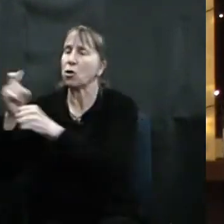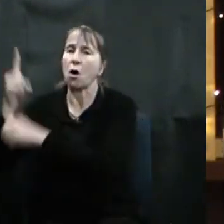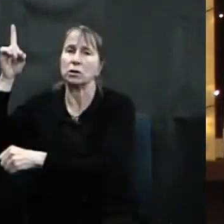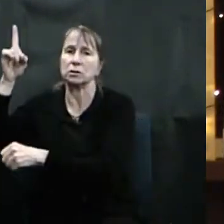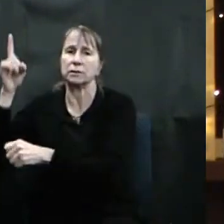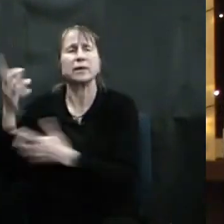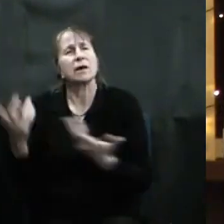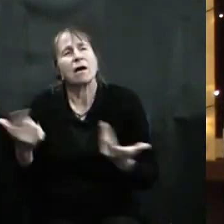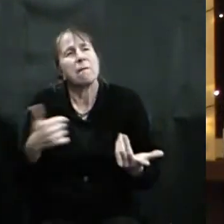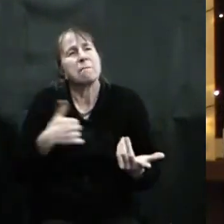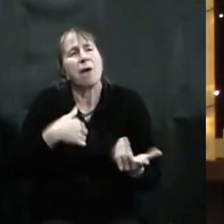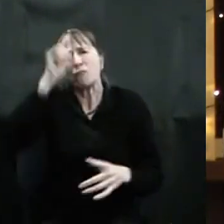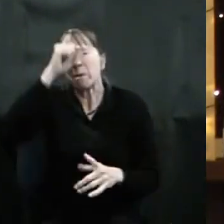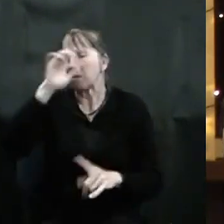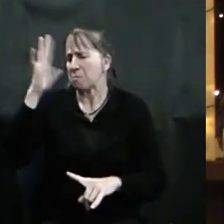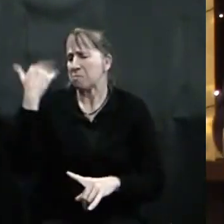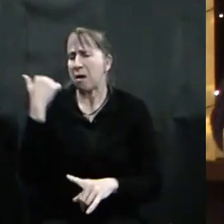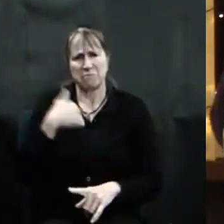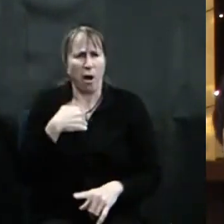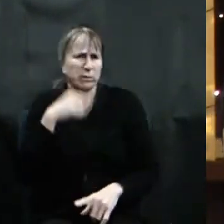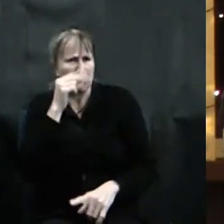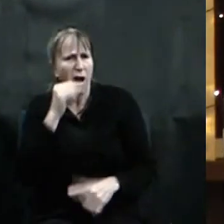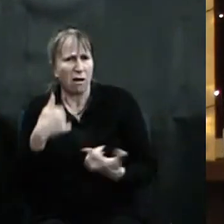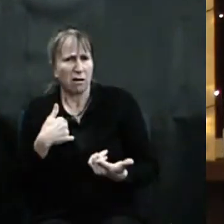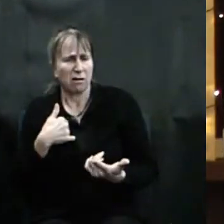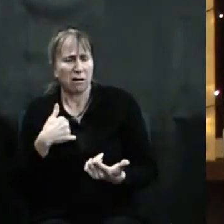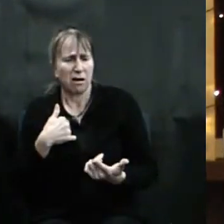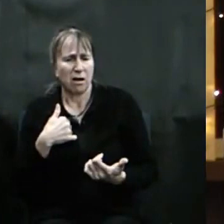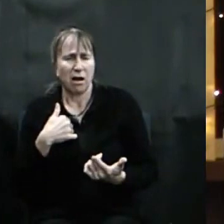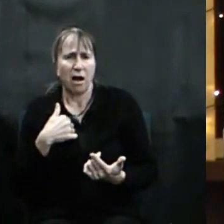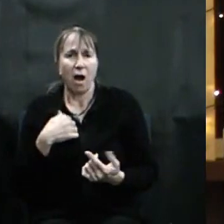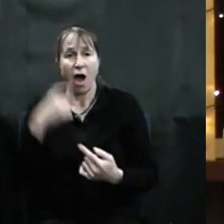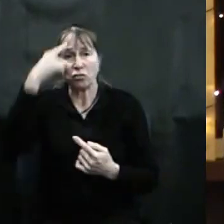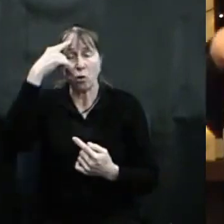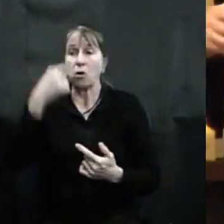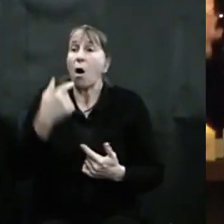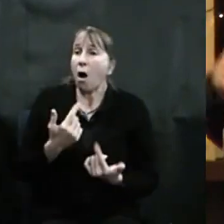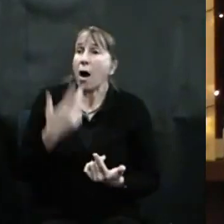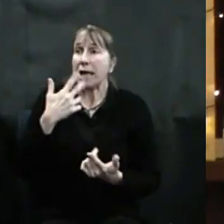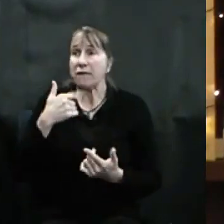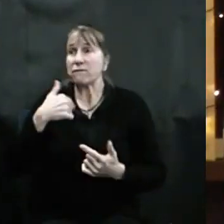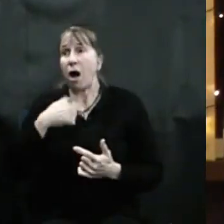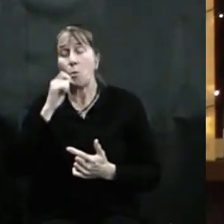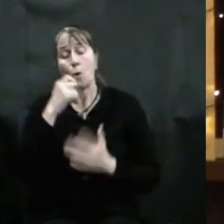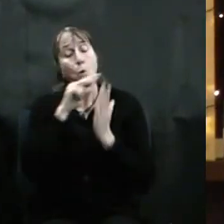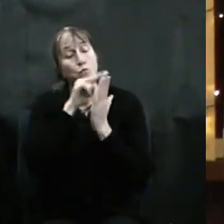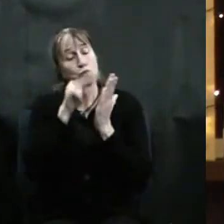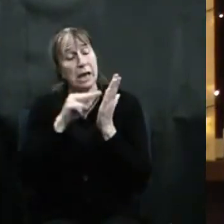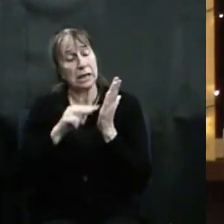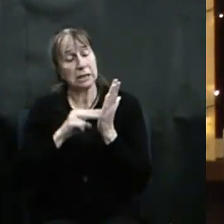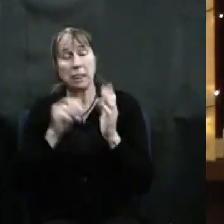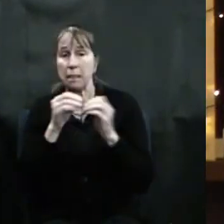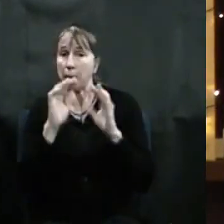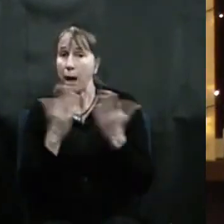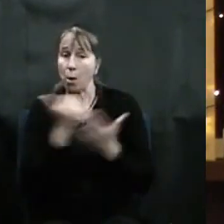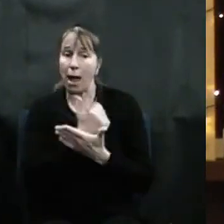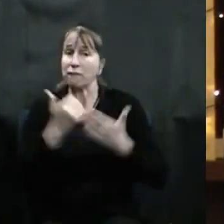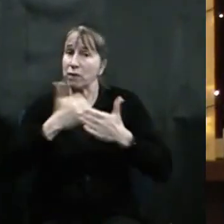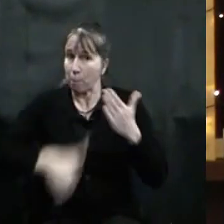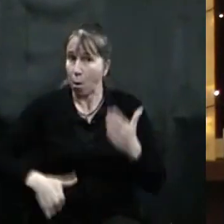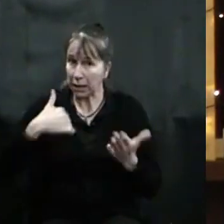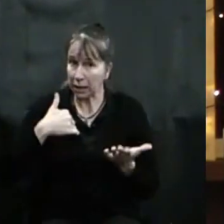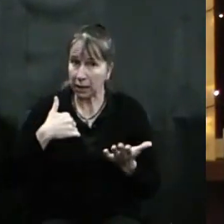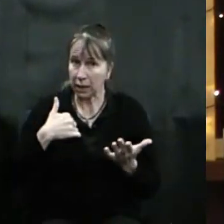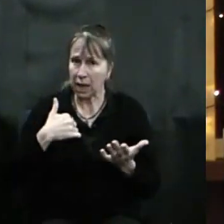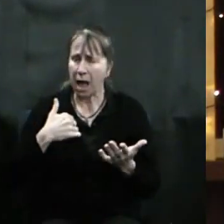a Christian, I would say to myself, hey, if only I read the Bible, I'd have a better day. The day would go well for me. It was almost